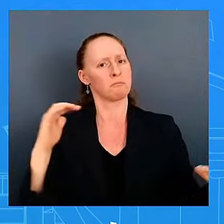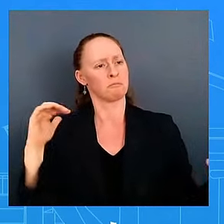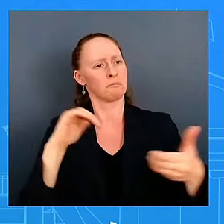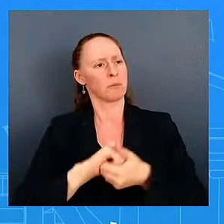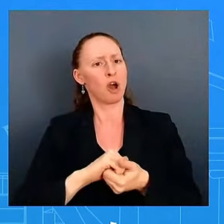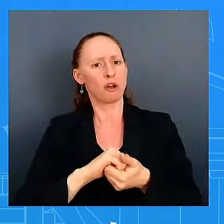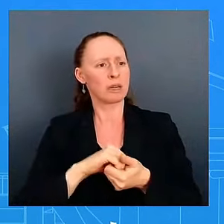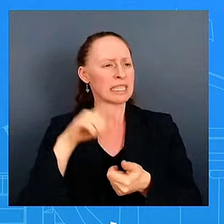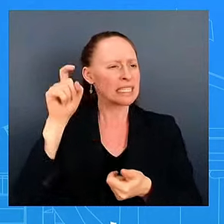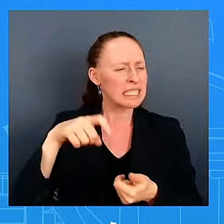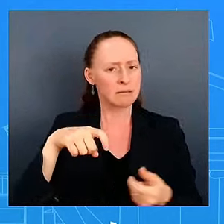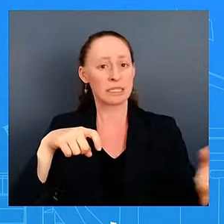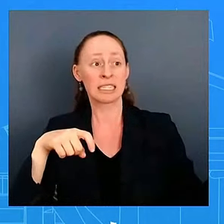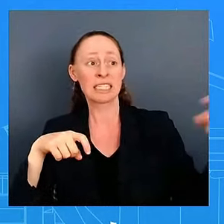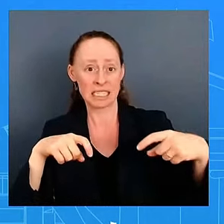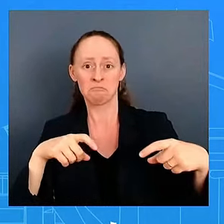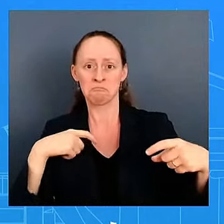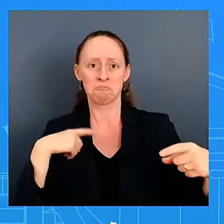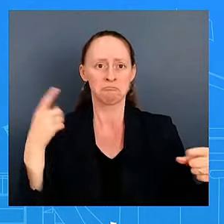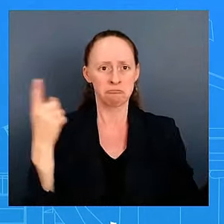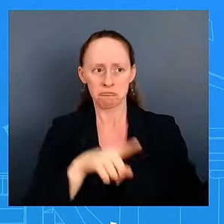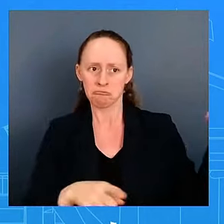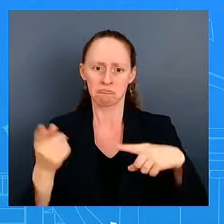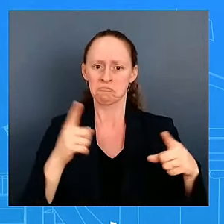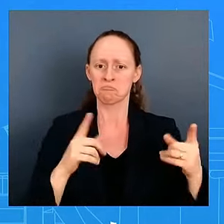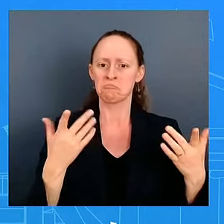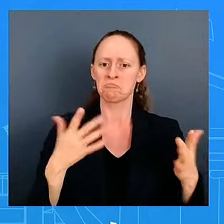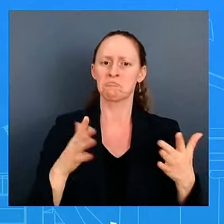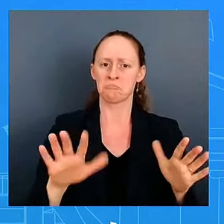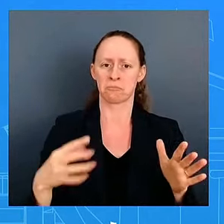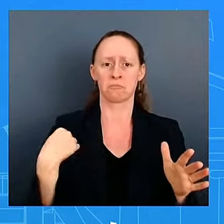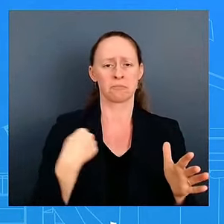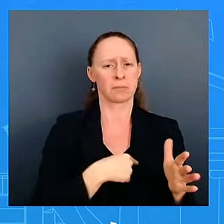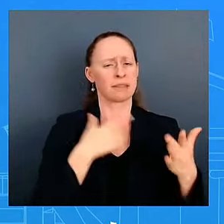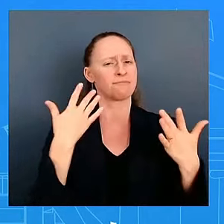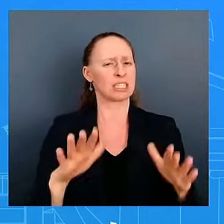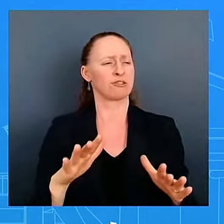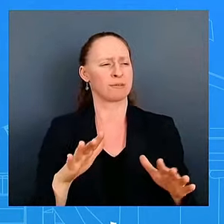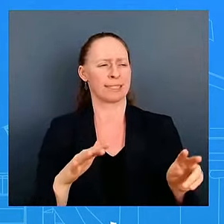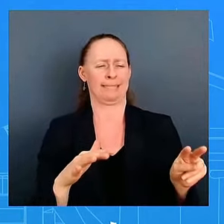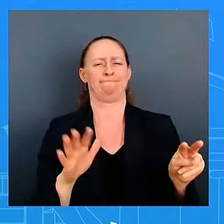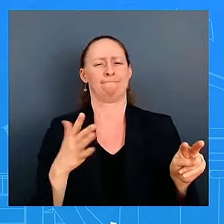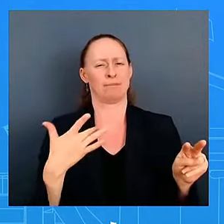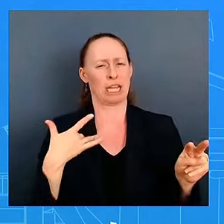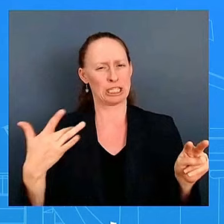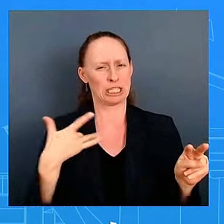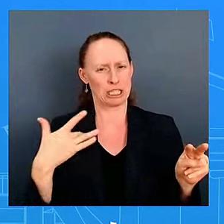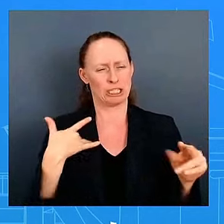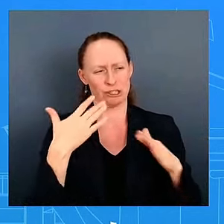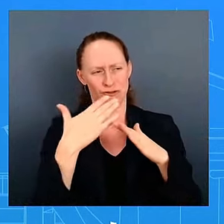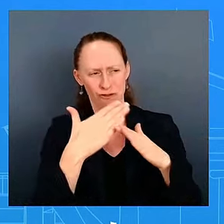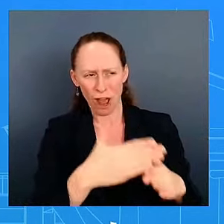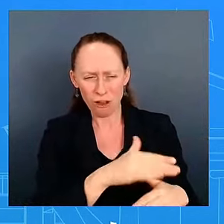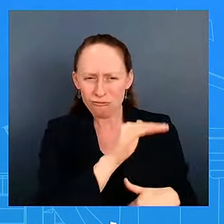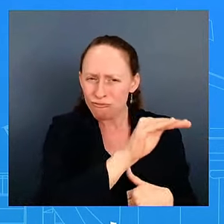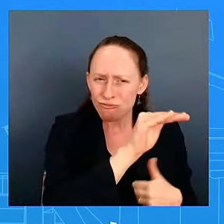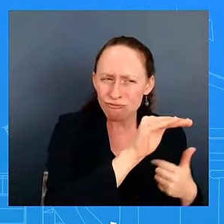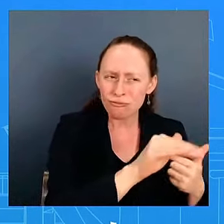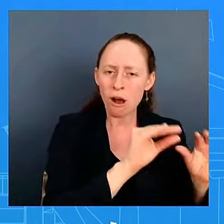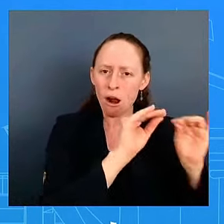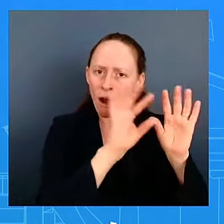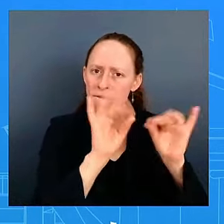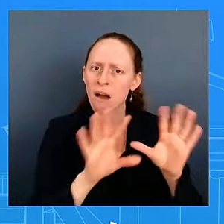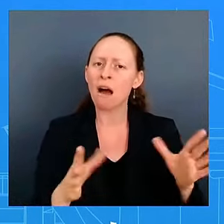And we've talked about this before. So we think it's critical that all countries, including India, support efforts to realize an